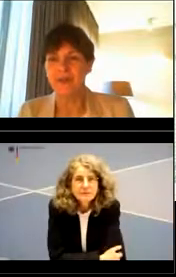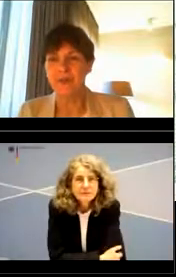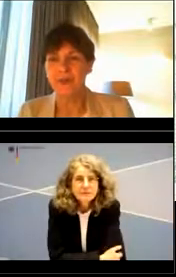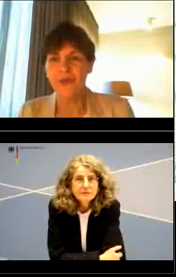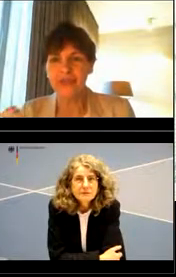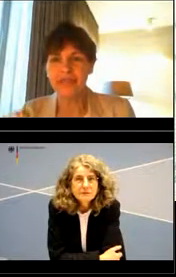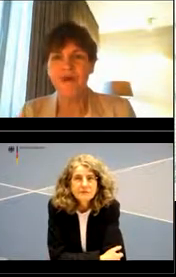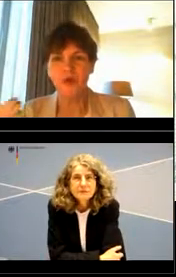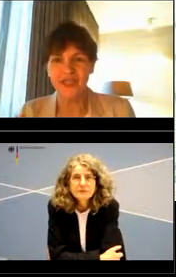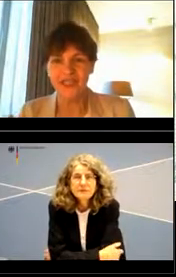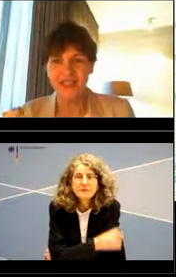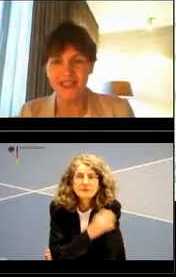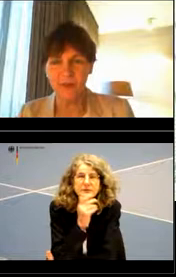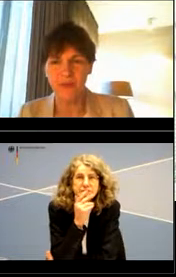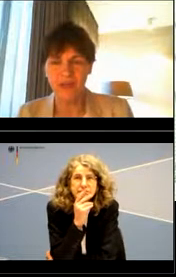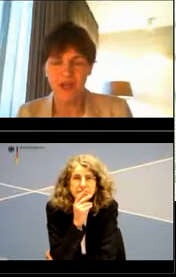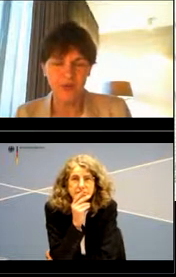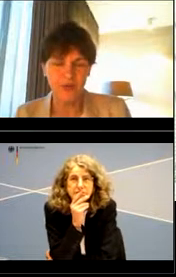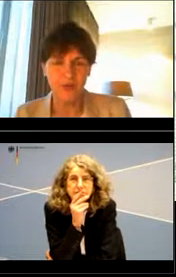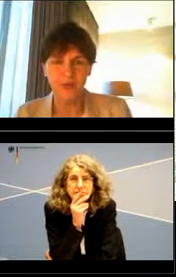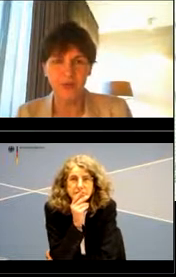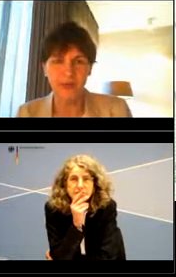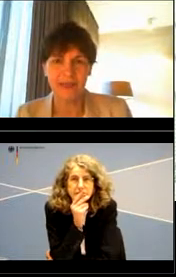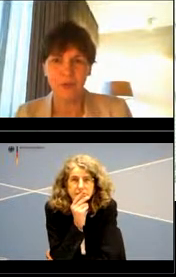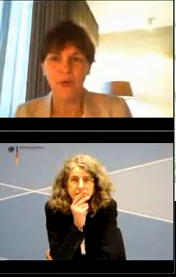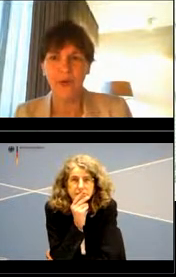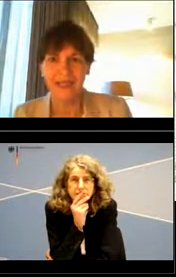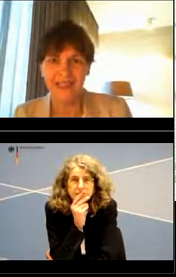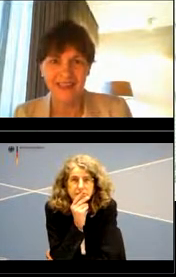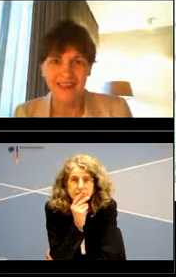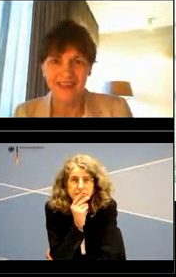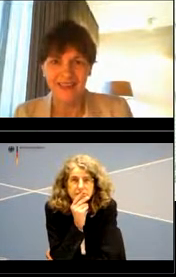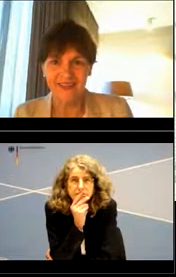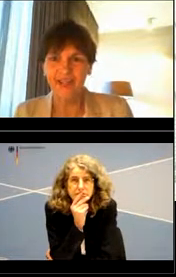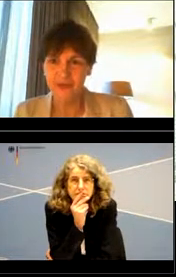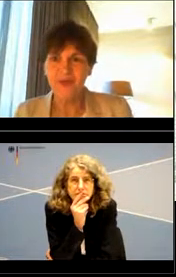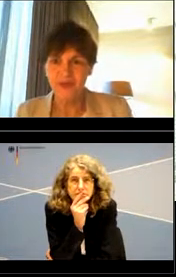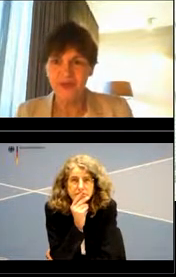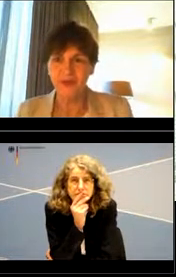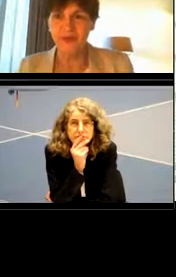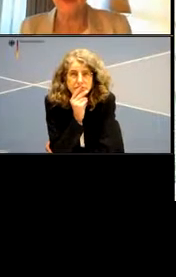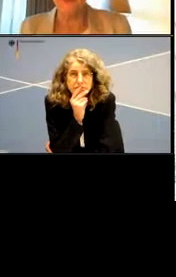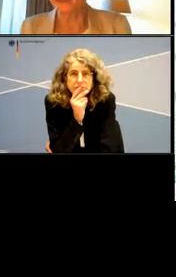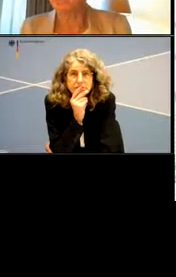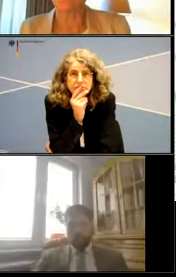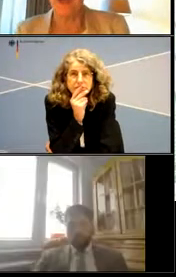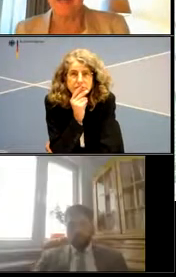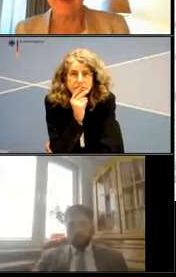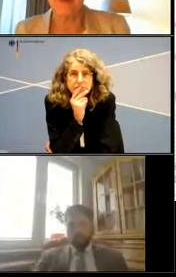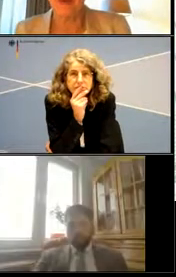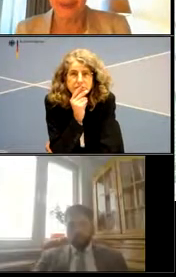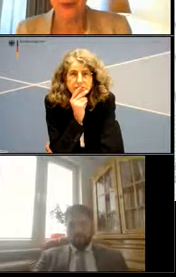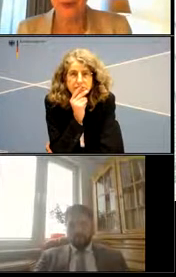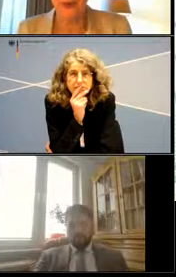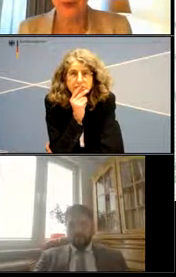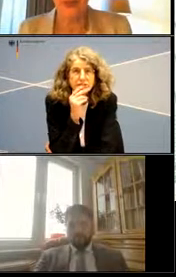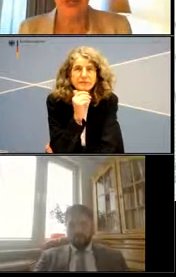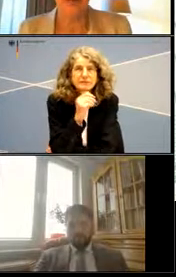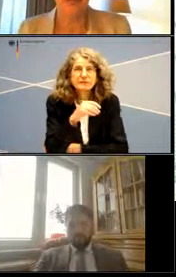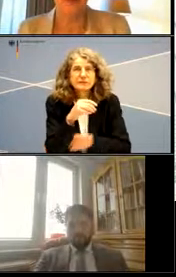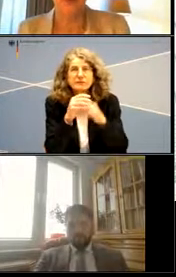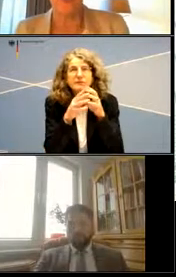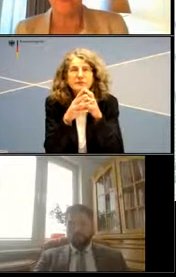a smoother invoicing system which allows the consumer to react more quickly, then of course you empower that